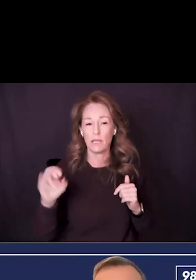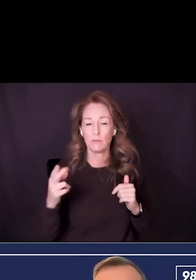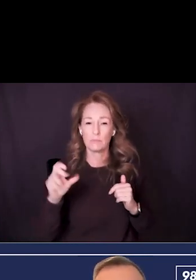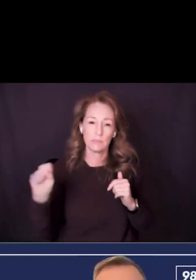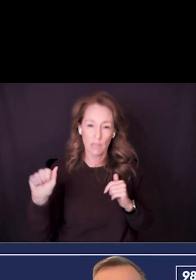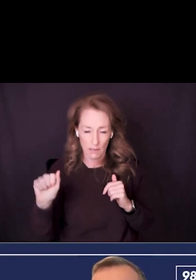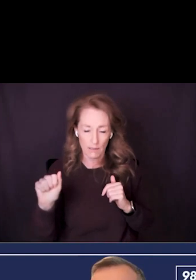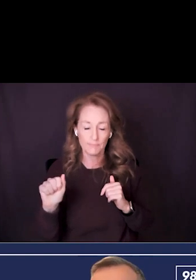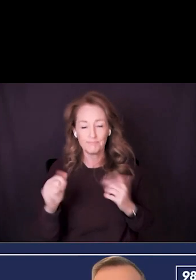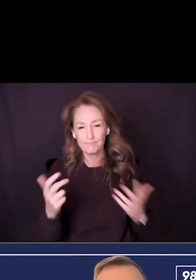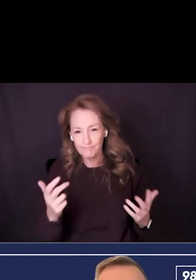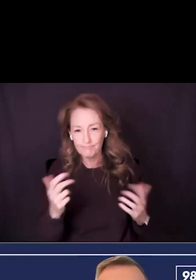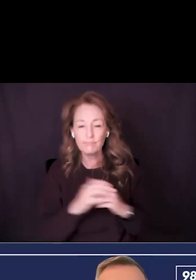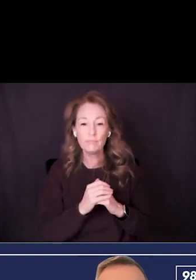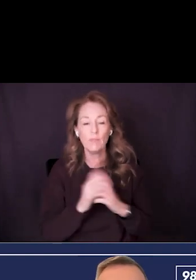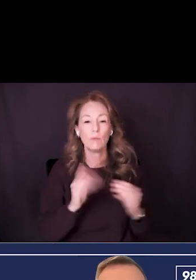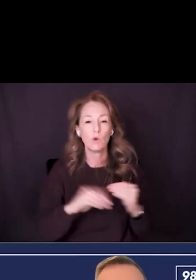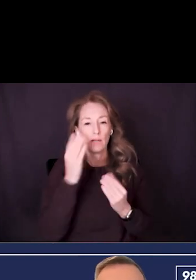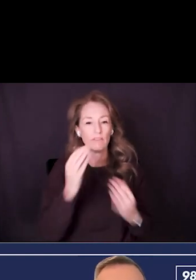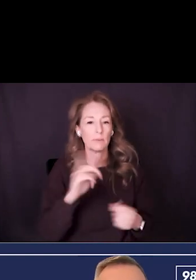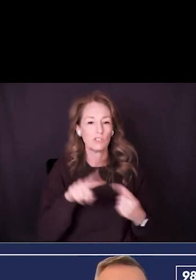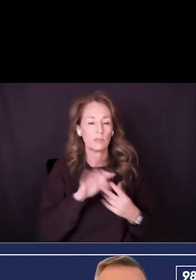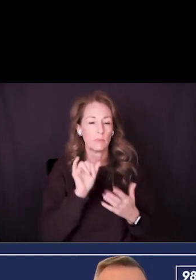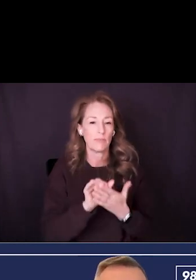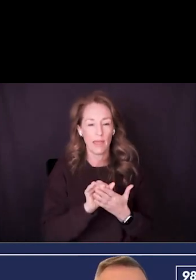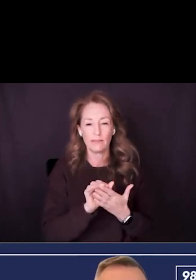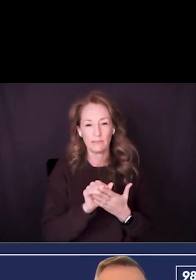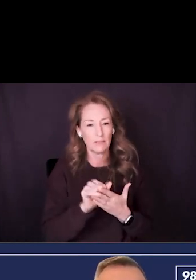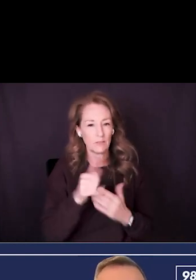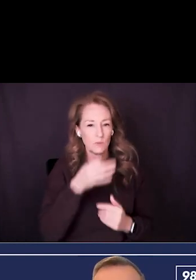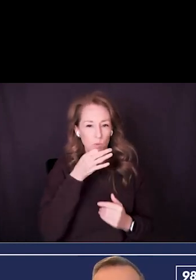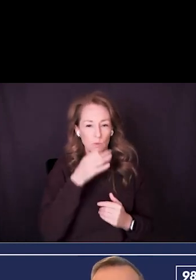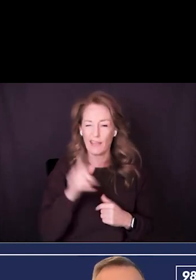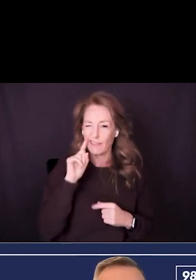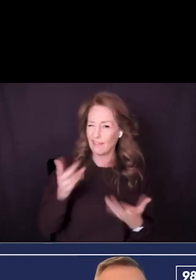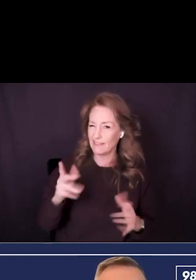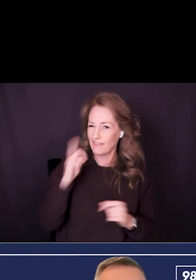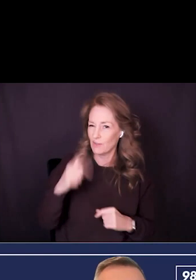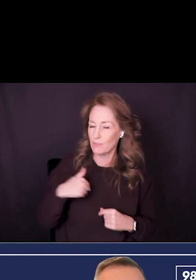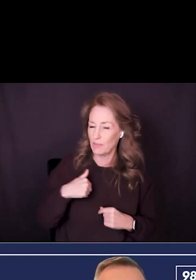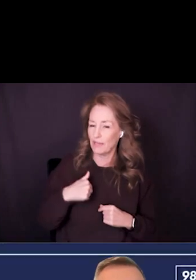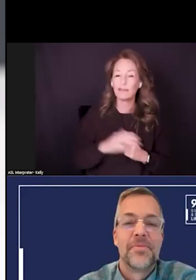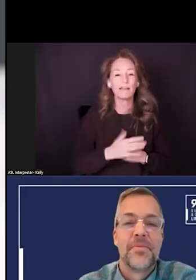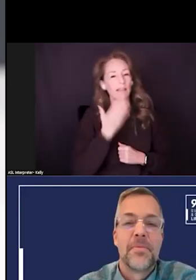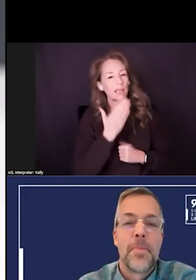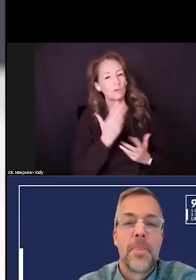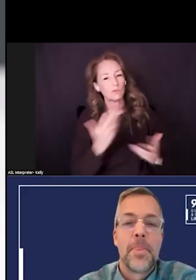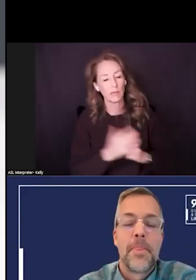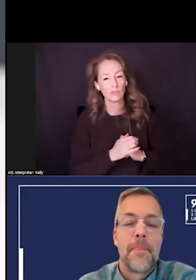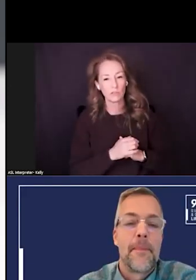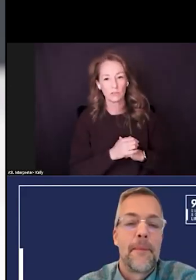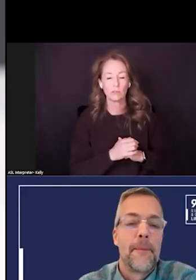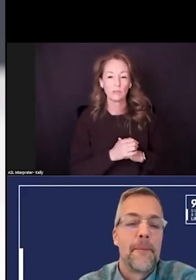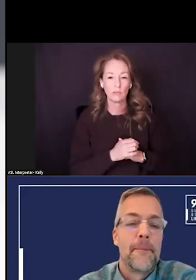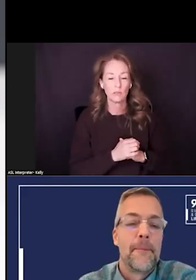more to come there. And I think that's enough for me for today, Brian. Thank you. Well, thank you, John. And as usual, thank you so much for that information, but also